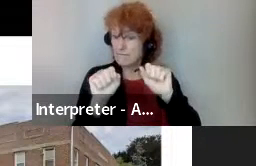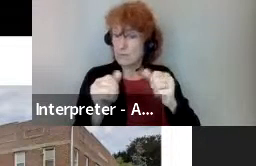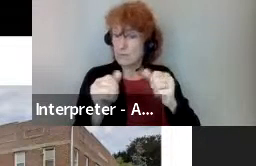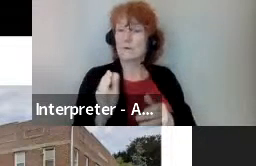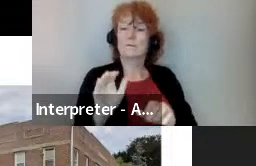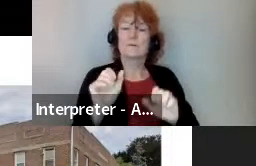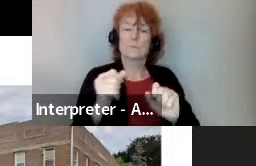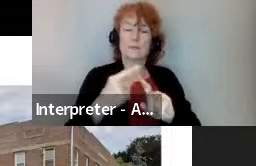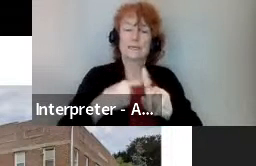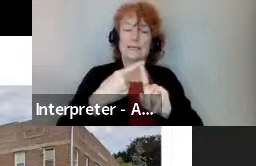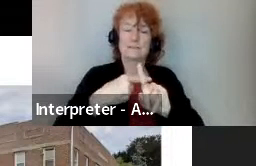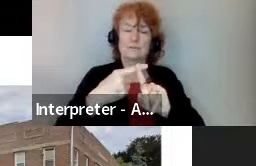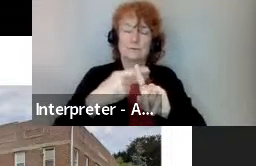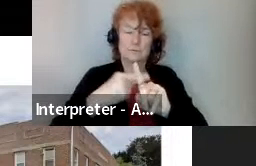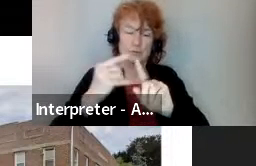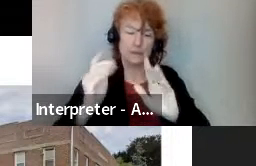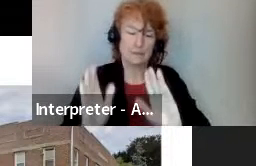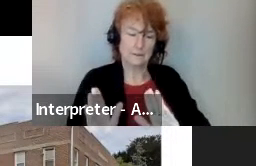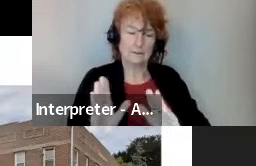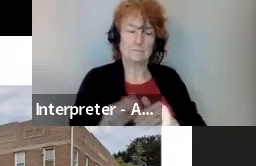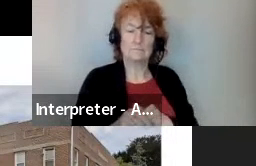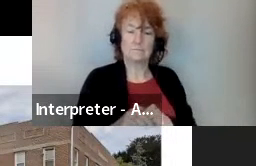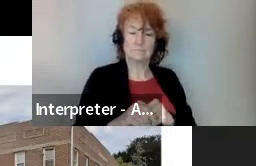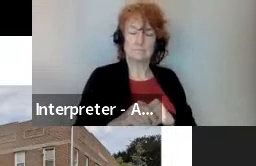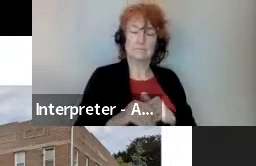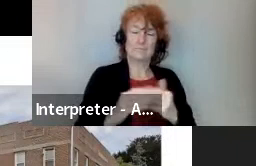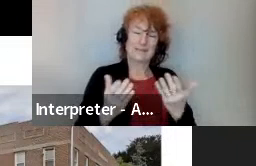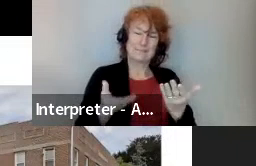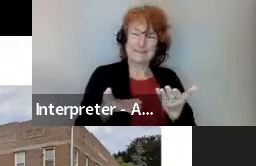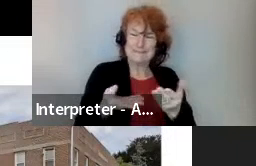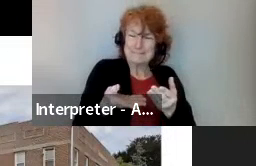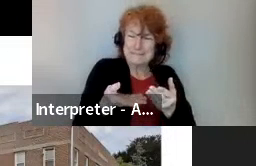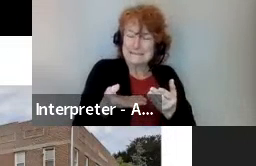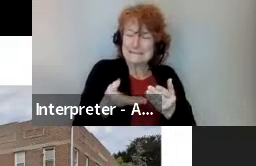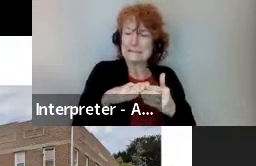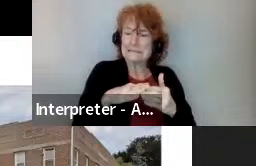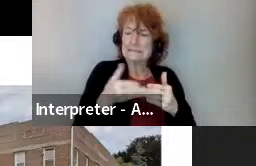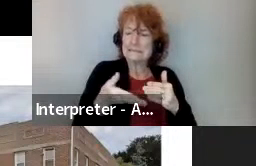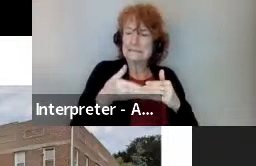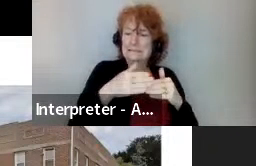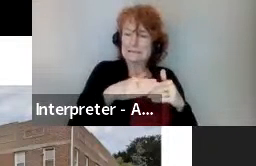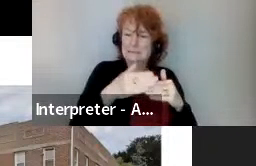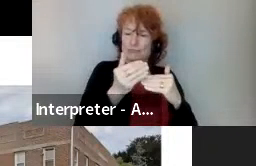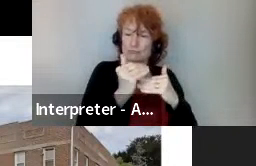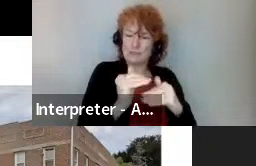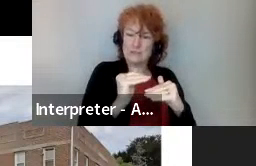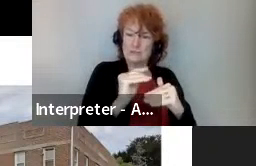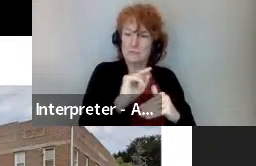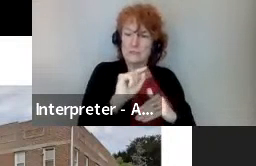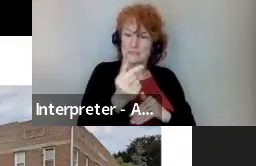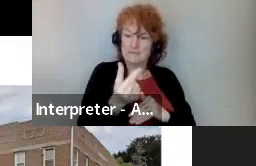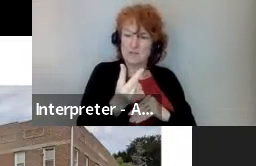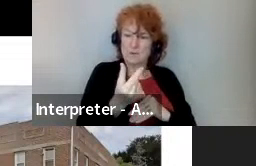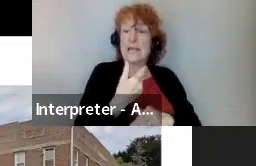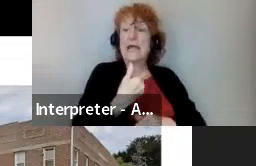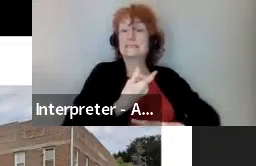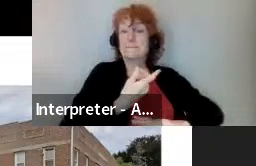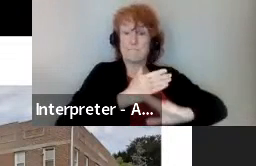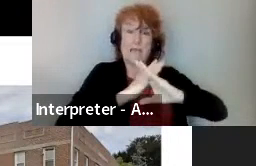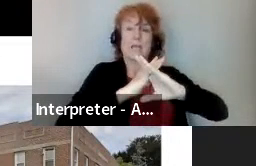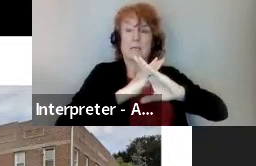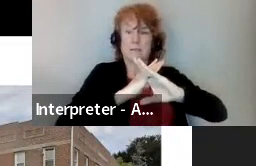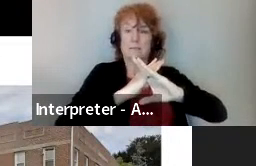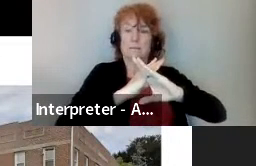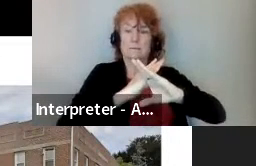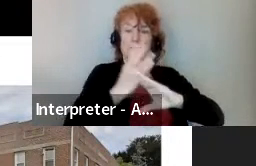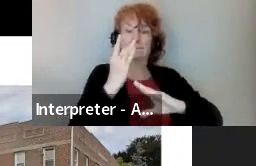New Yorkers in the low-density districts. But increasingly restrictive zoning has banned these buildings, which is why they're called missing. Any of